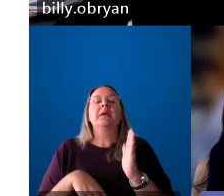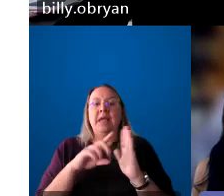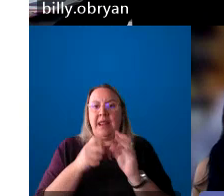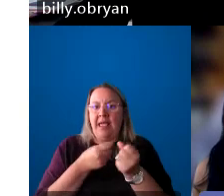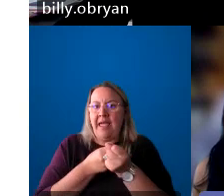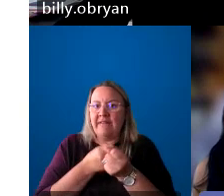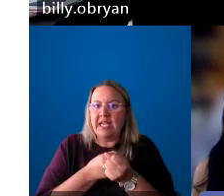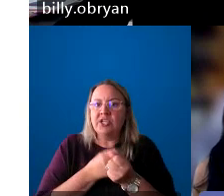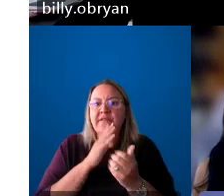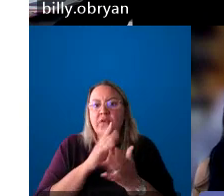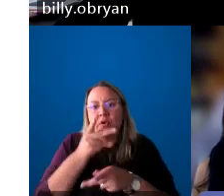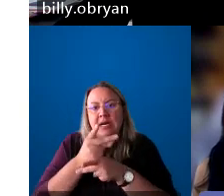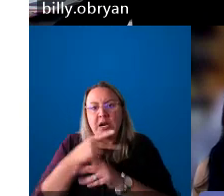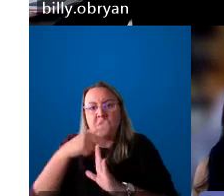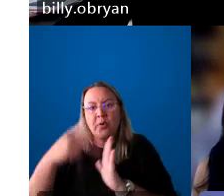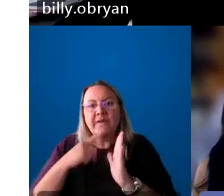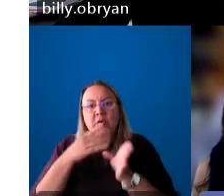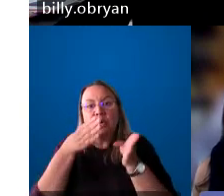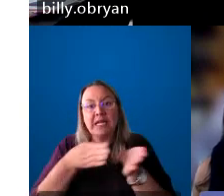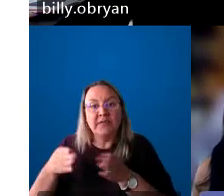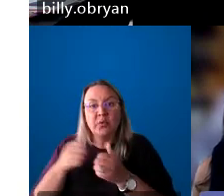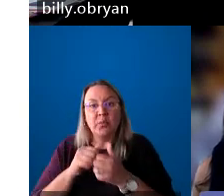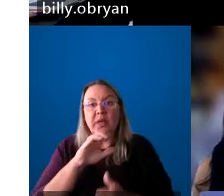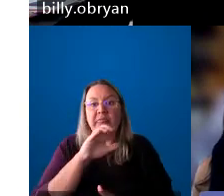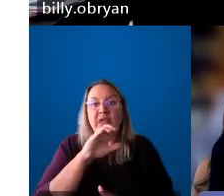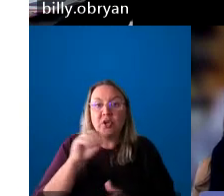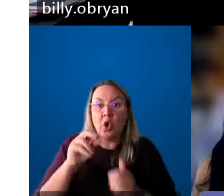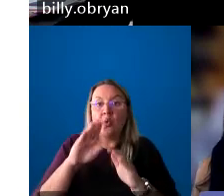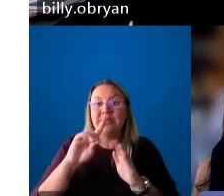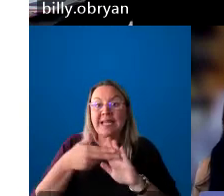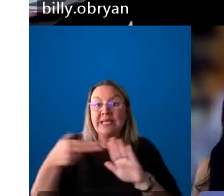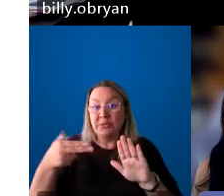navigation of care program for individuals with co-occurring